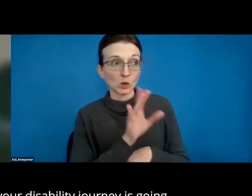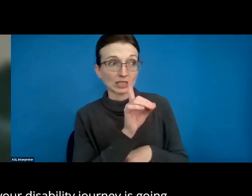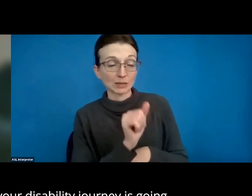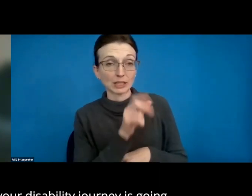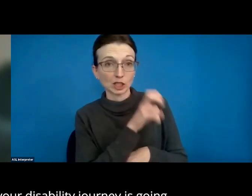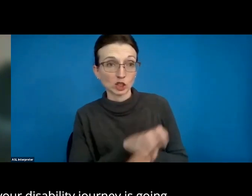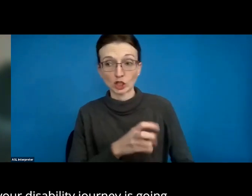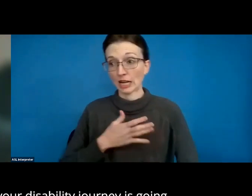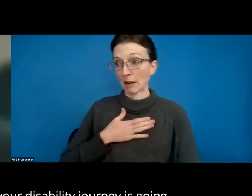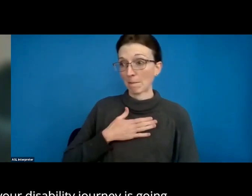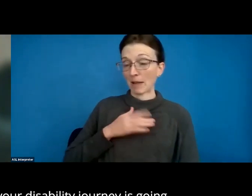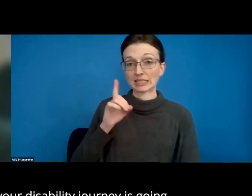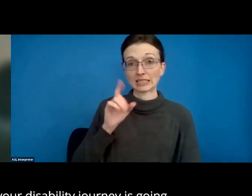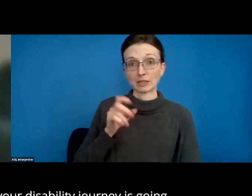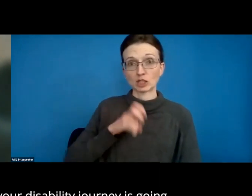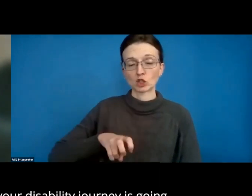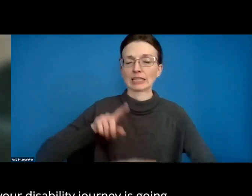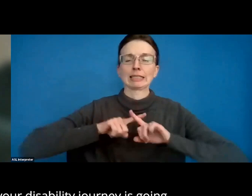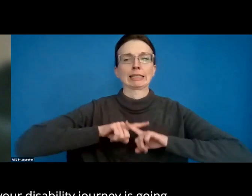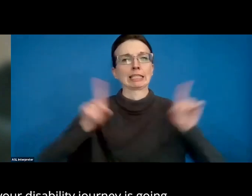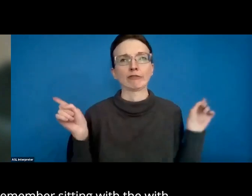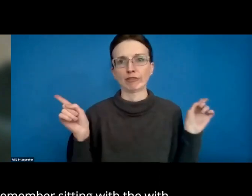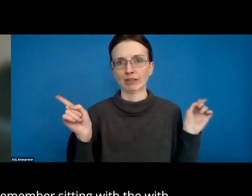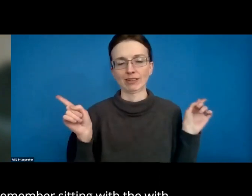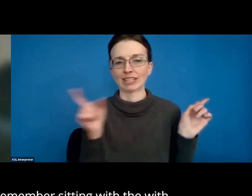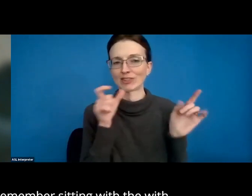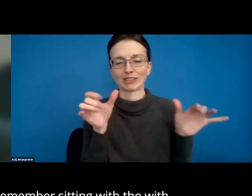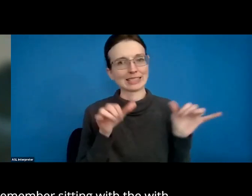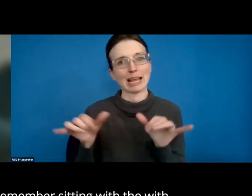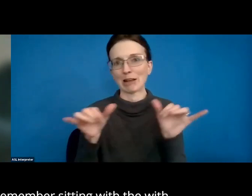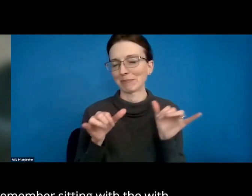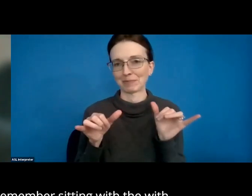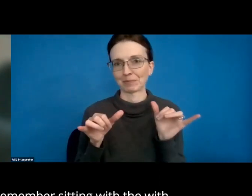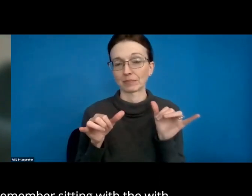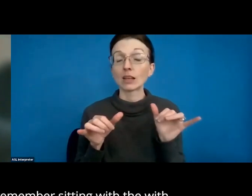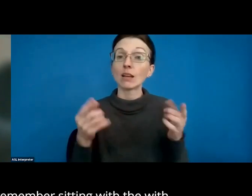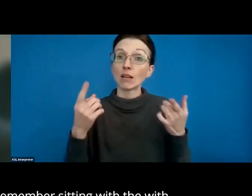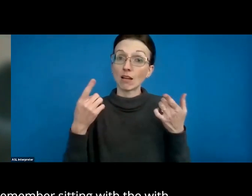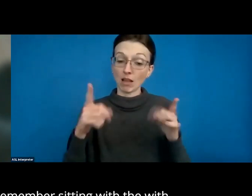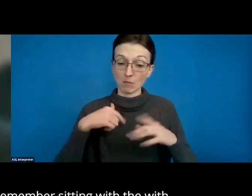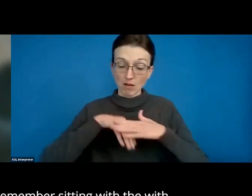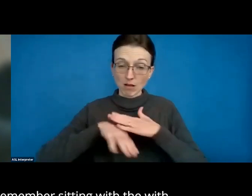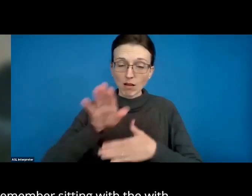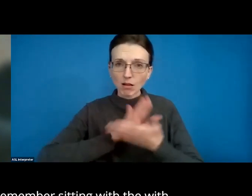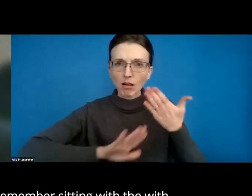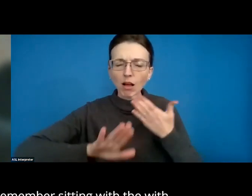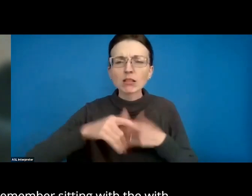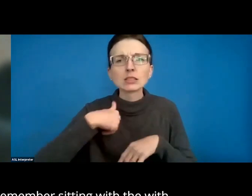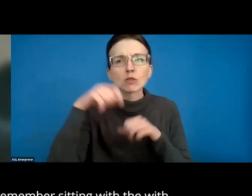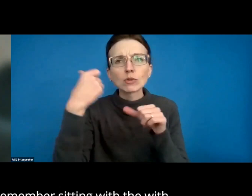going to be different from anyone else's. When I entered college, I remember